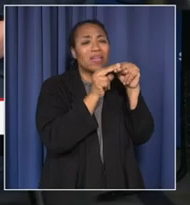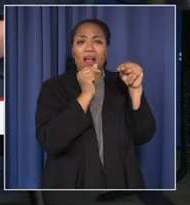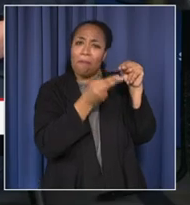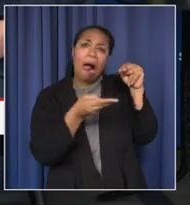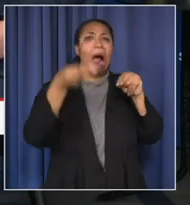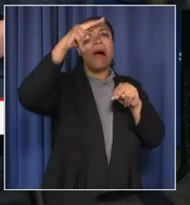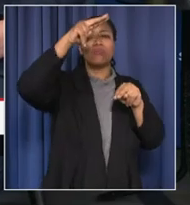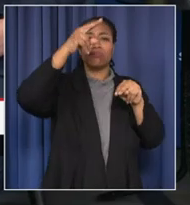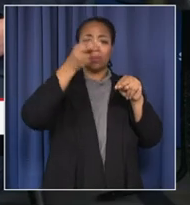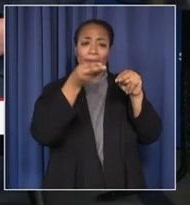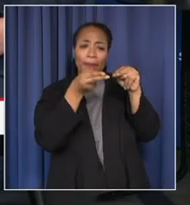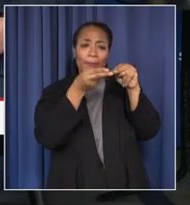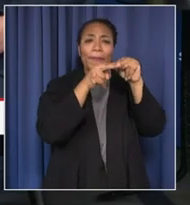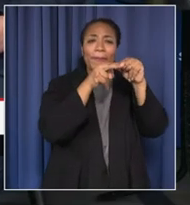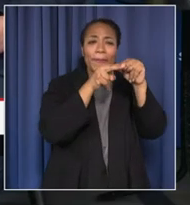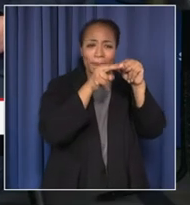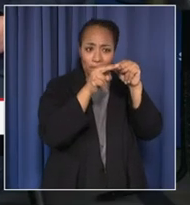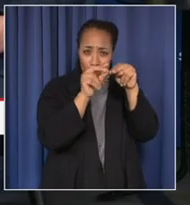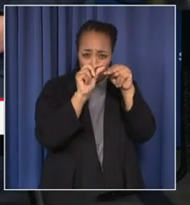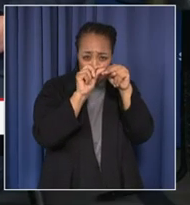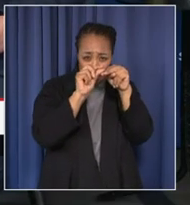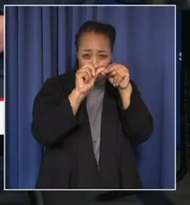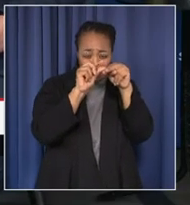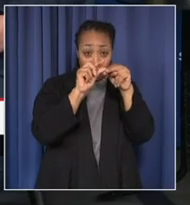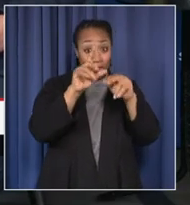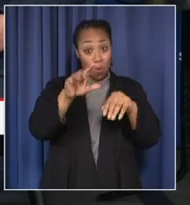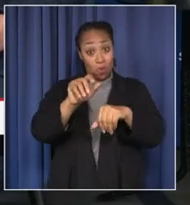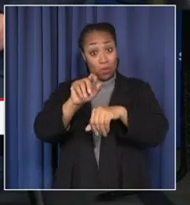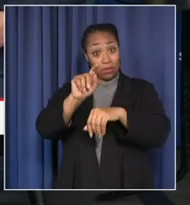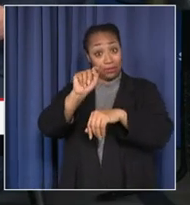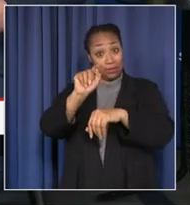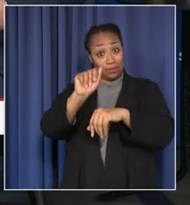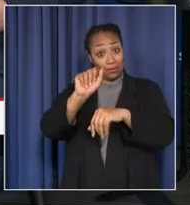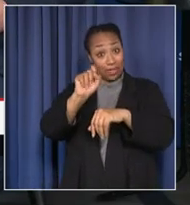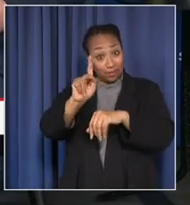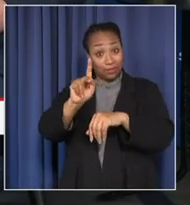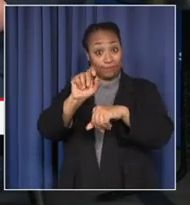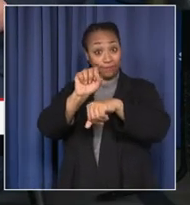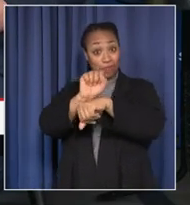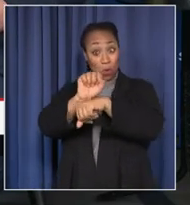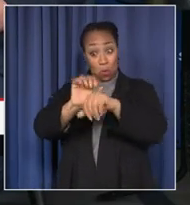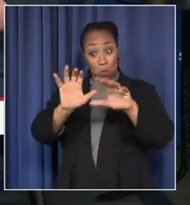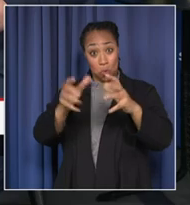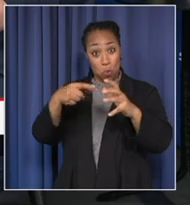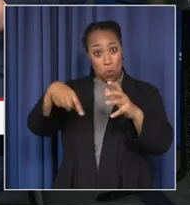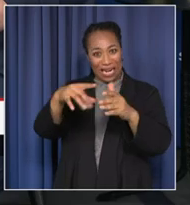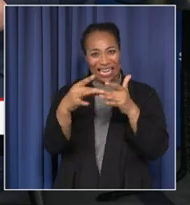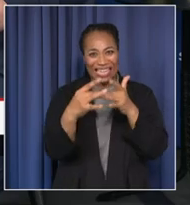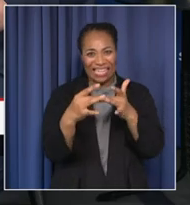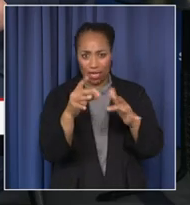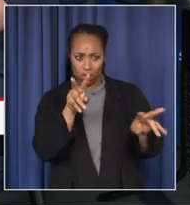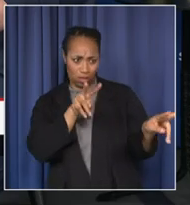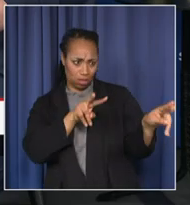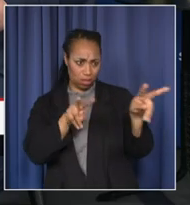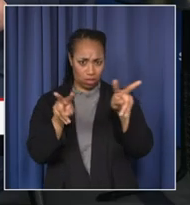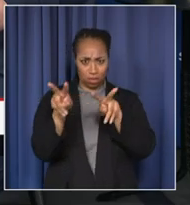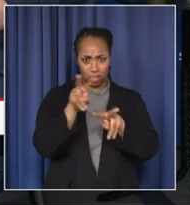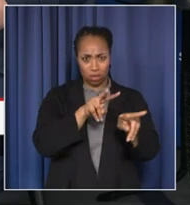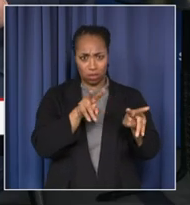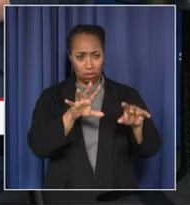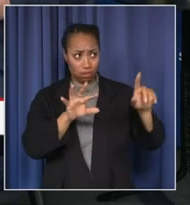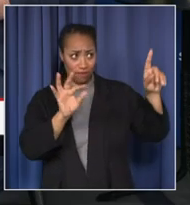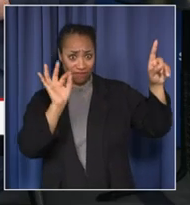League of Cities to talk about how cities can work with the federal government on these housing issues.